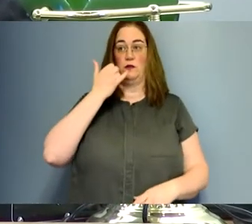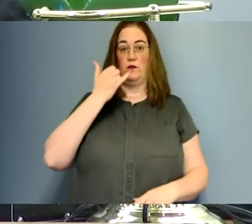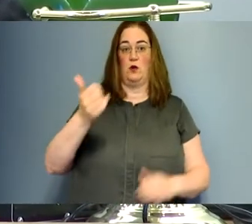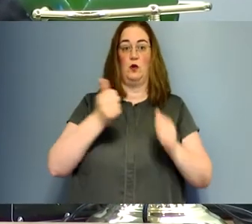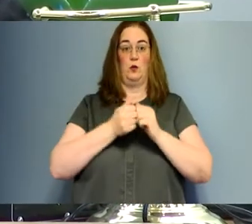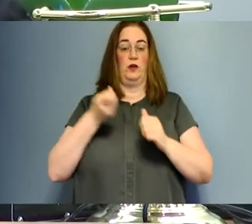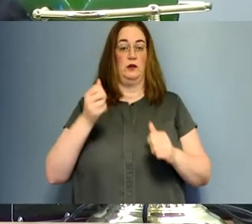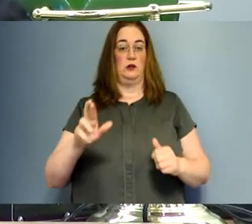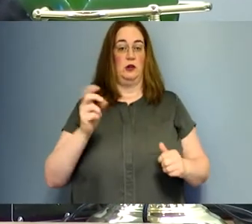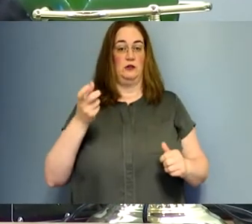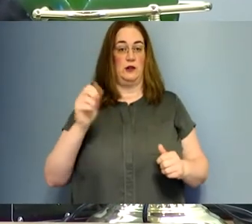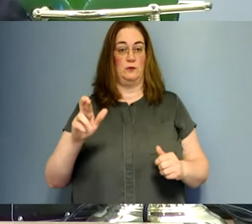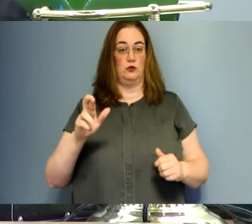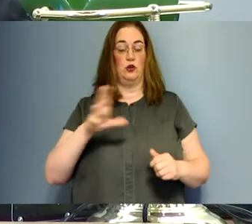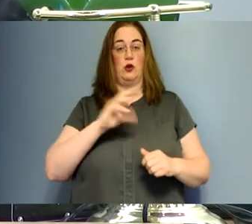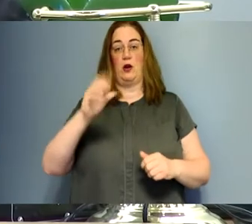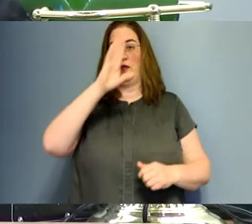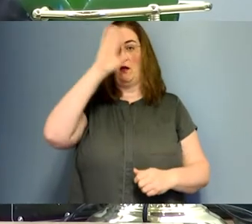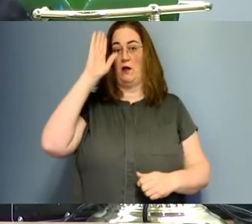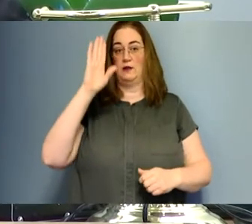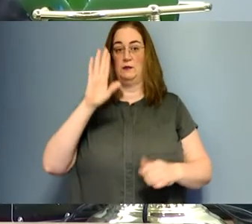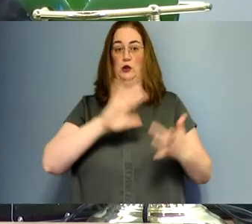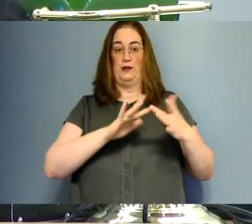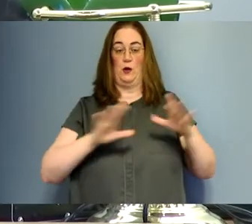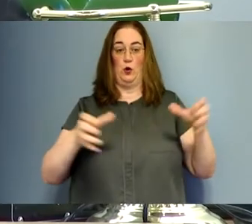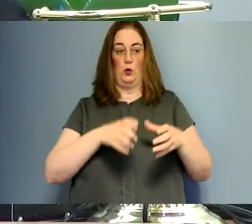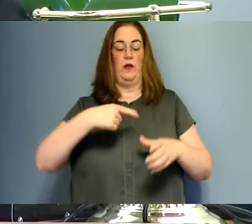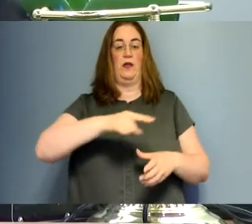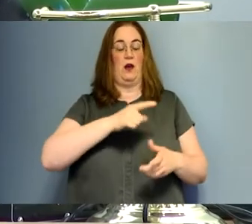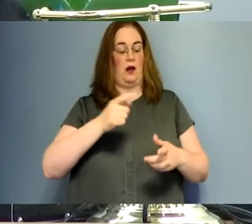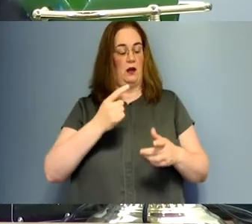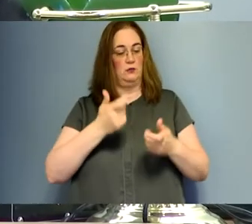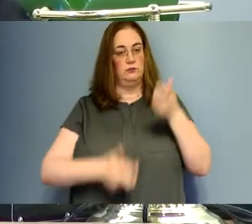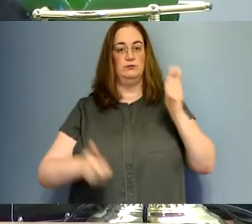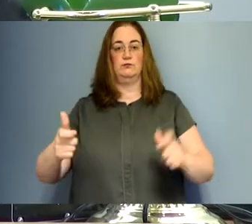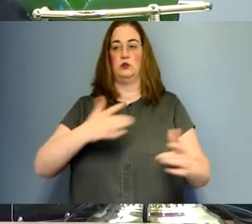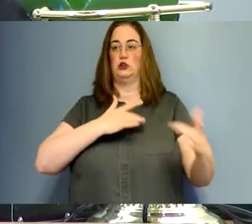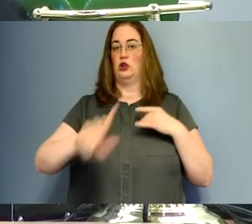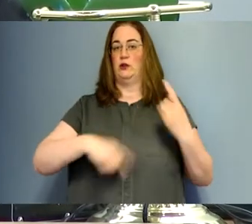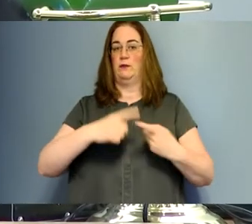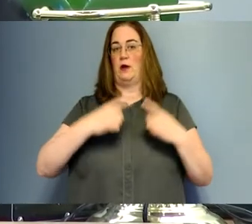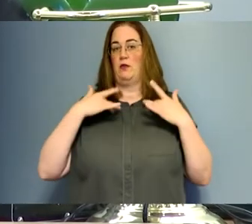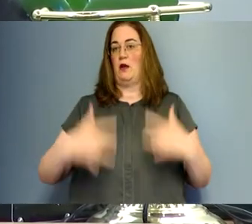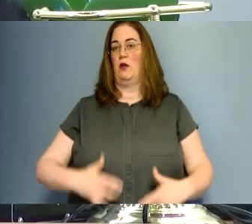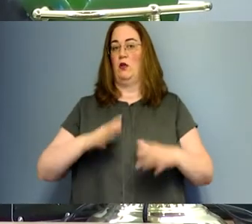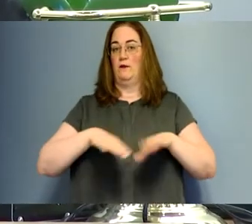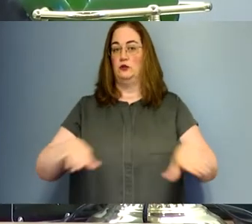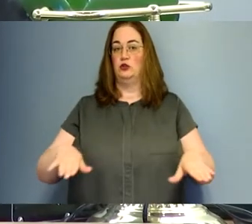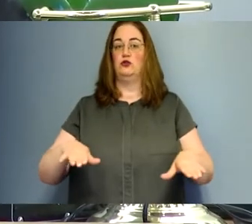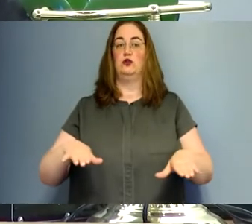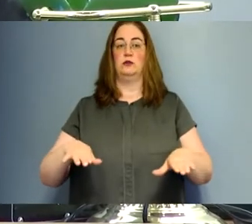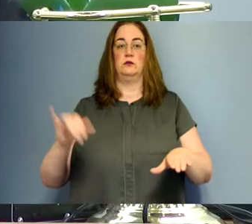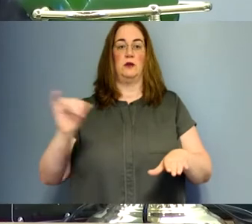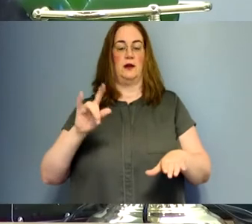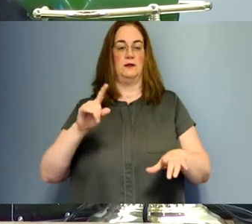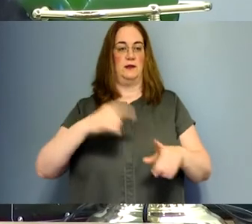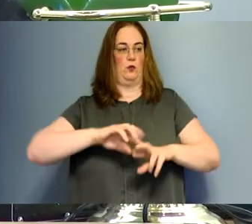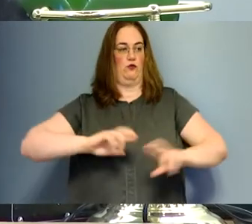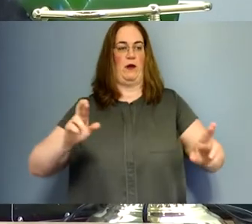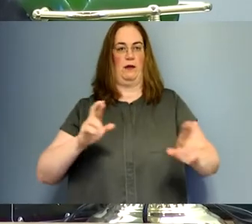Dr. Damsker and the hospital network of Bucks County where they had extreme concern about the health of children as they were going back to